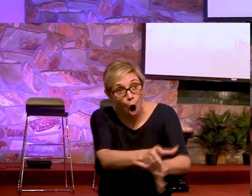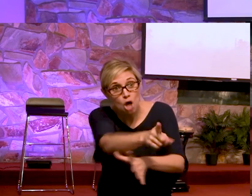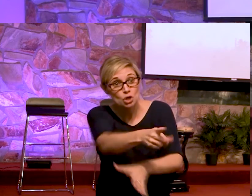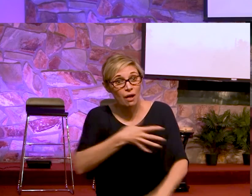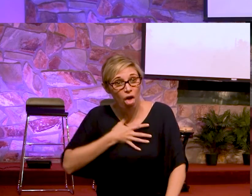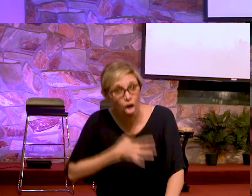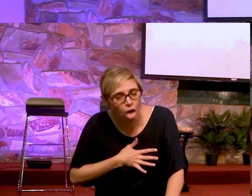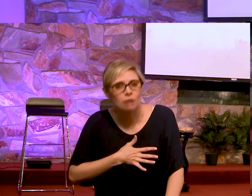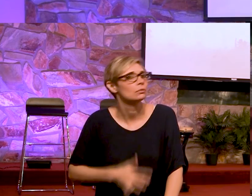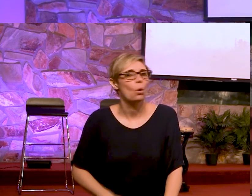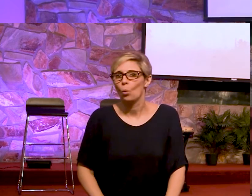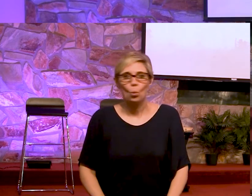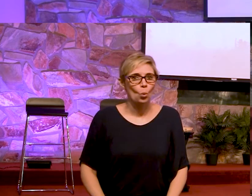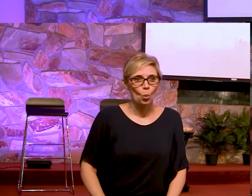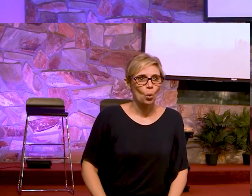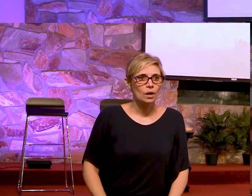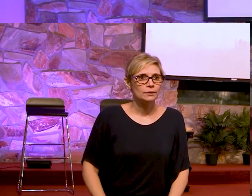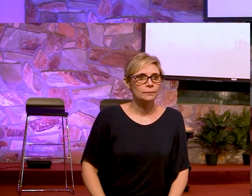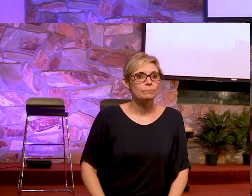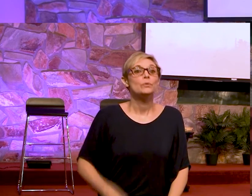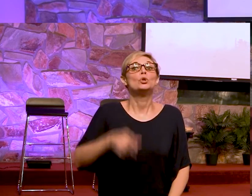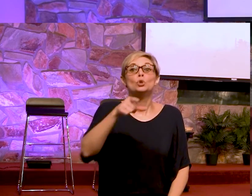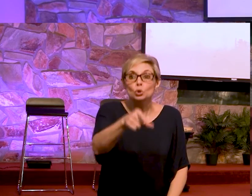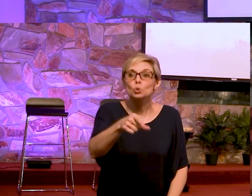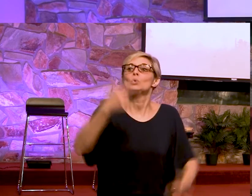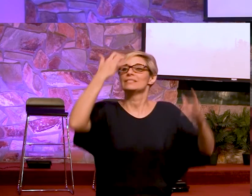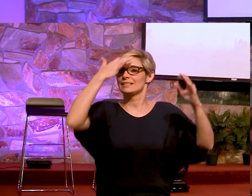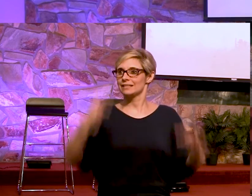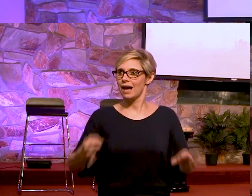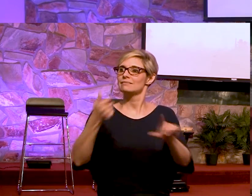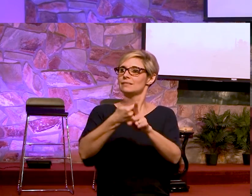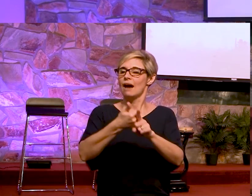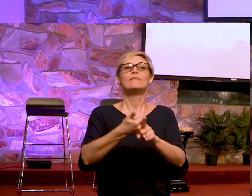cause you to be discouraged. You choose to respond